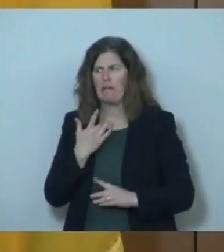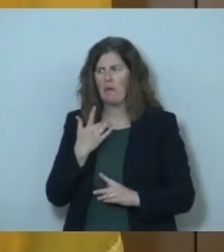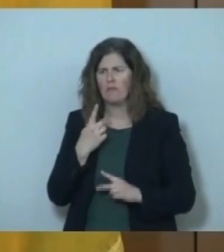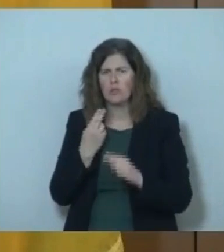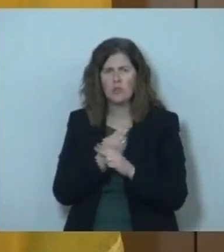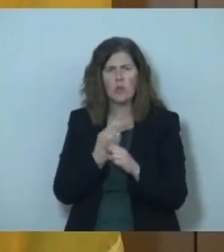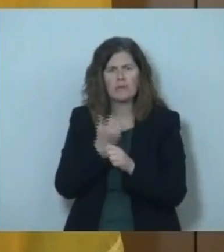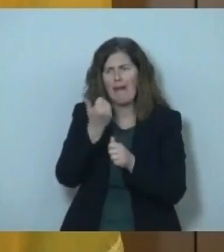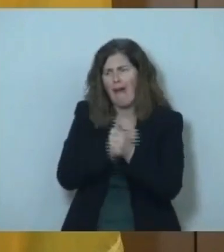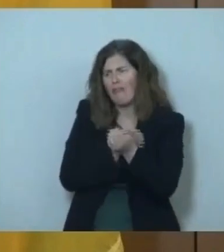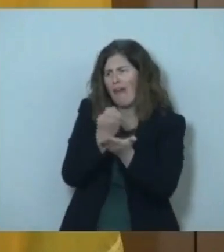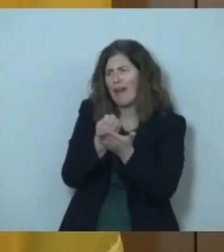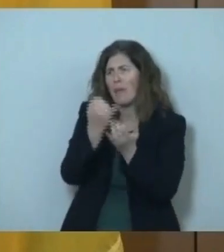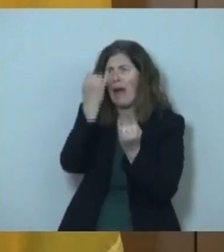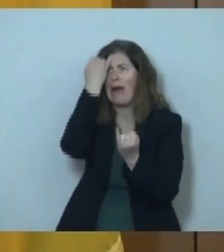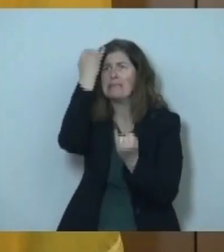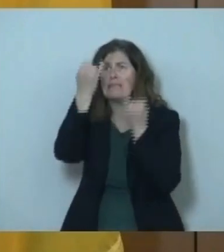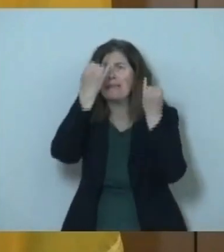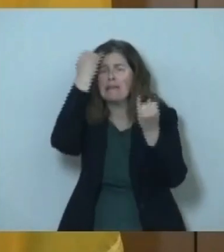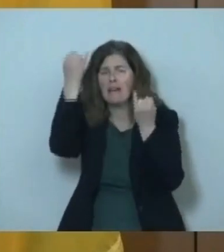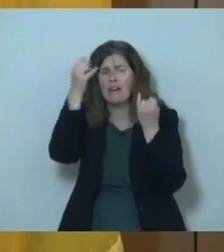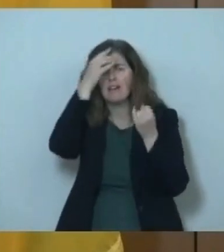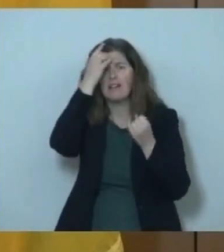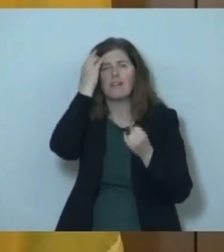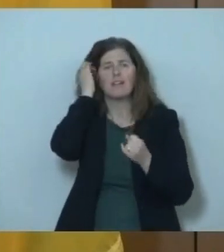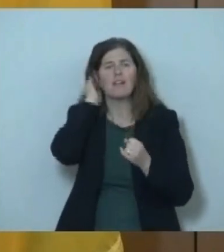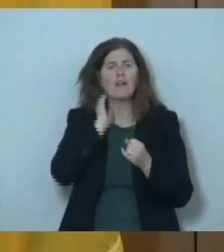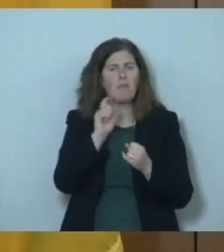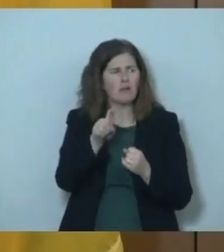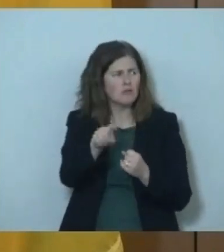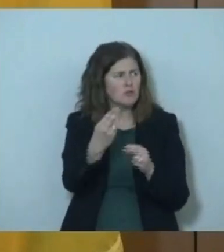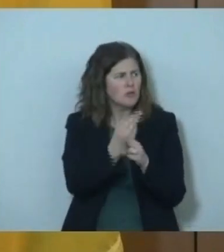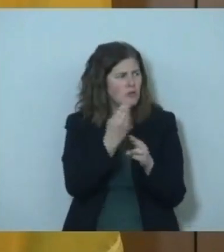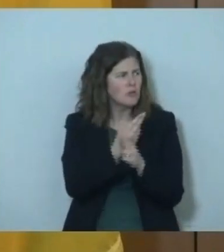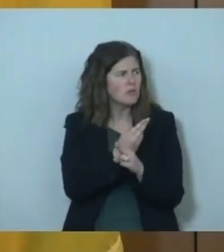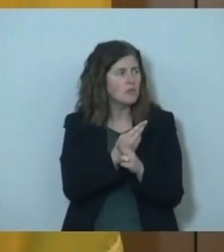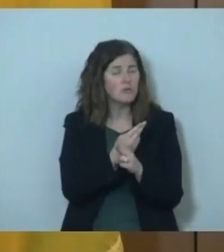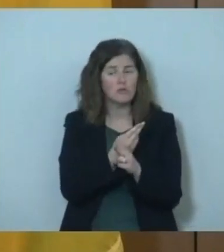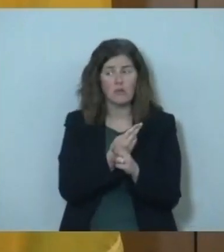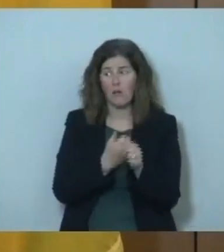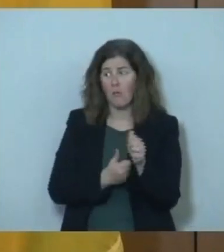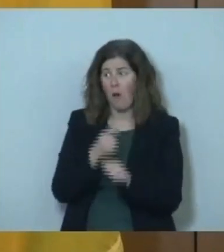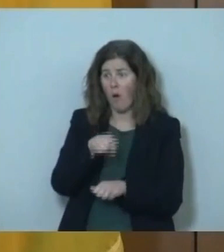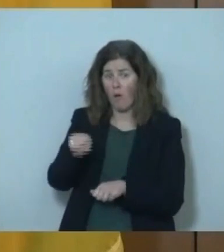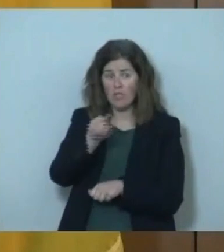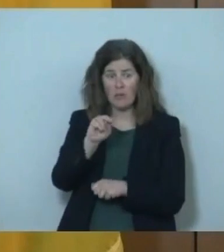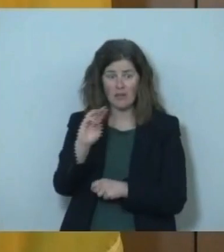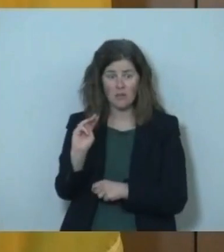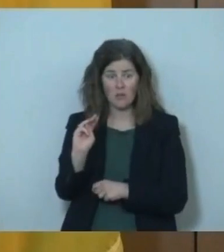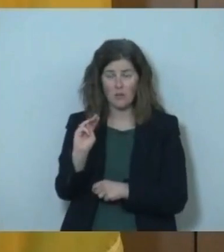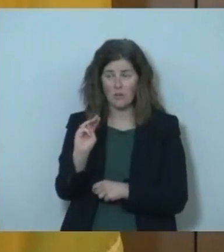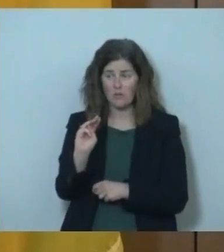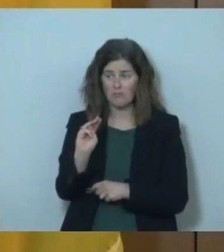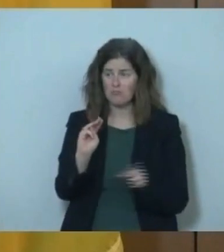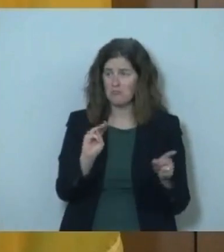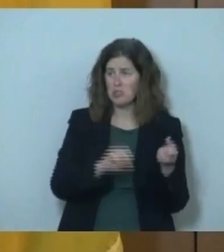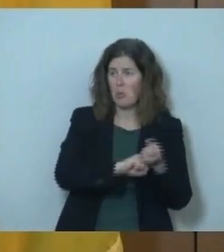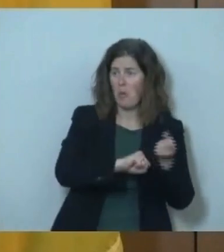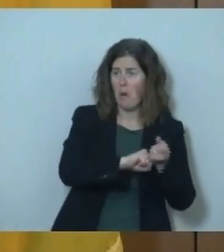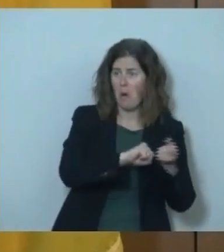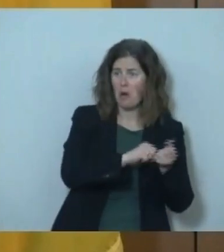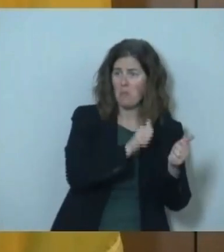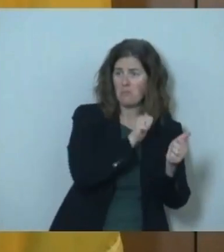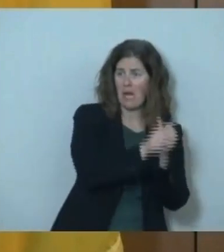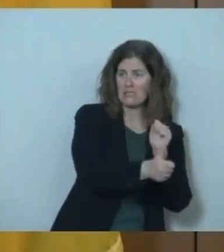every economic idea. And I want to point out also that the vast majority of New Mexicans favor recreational